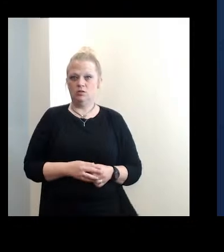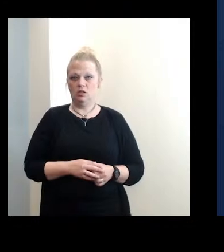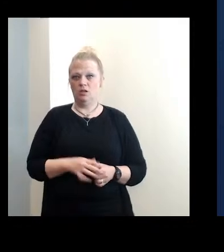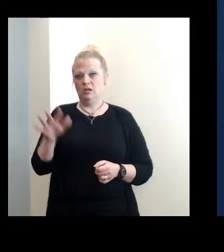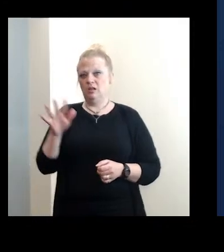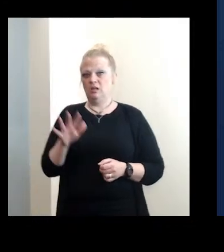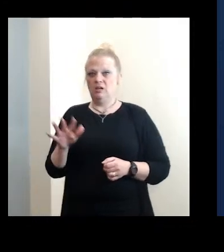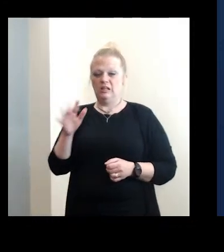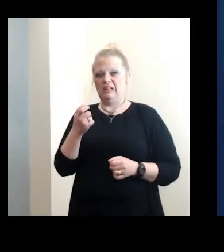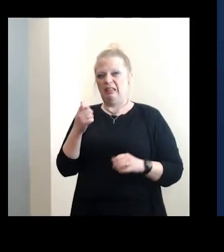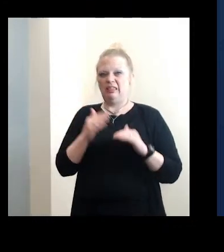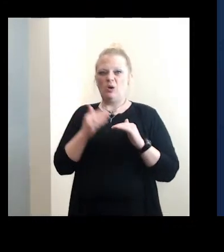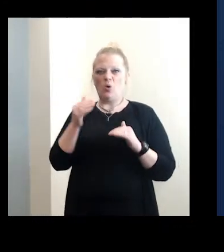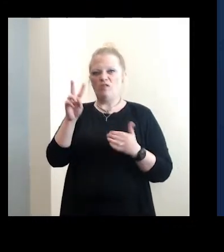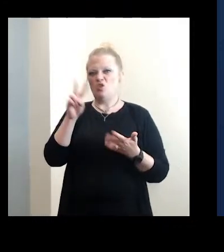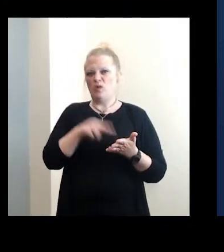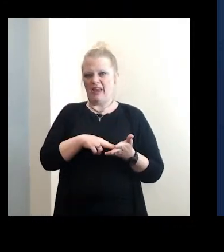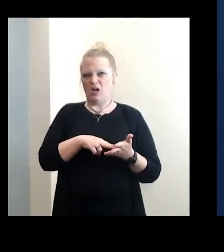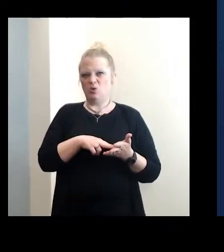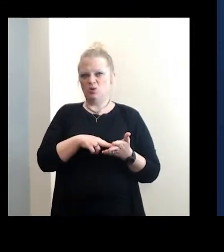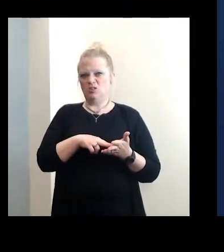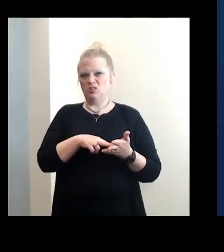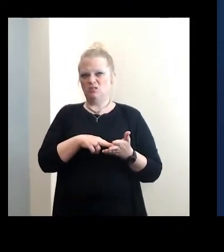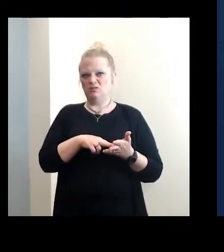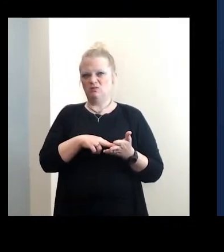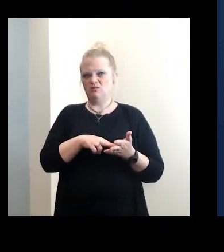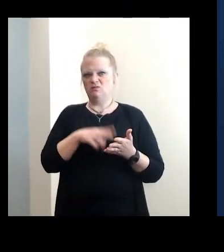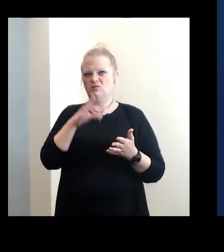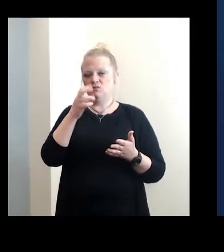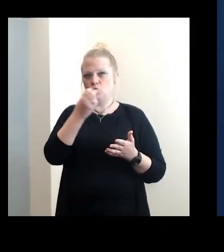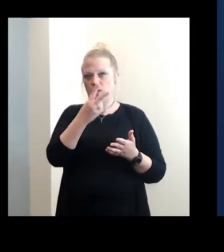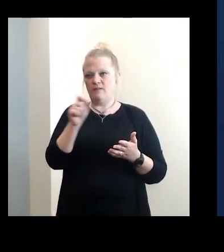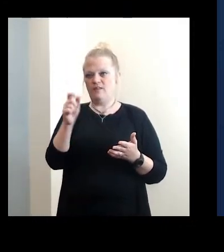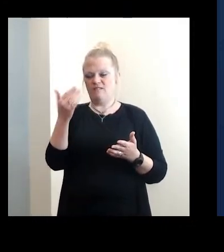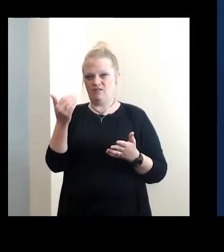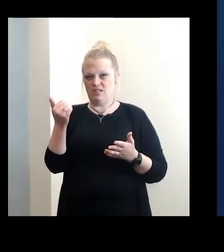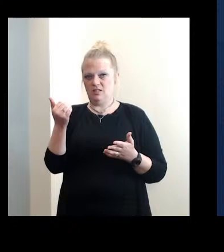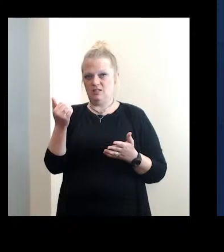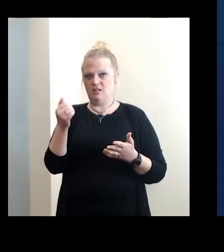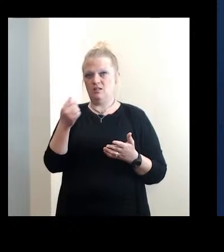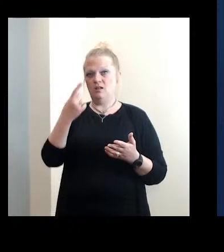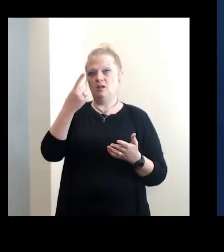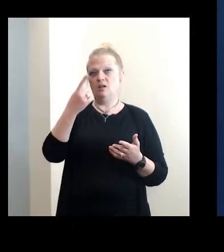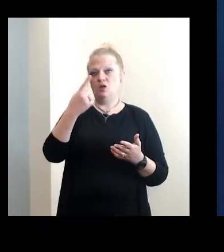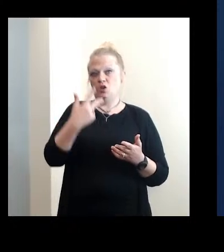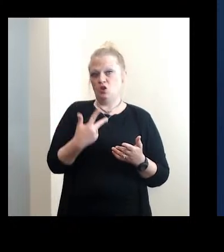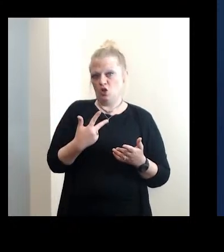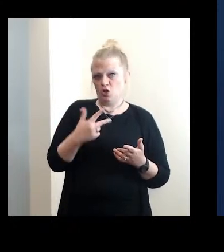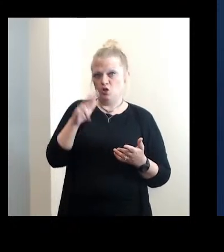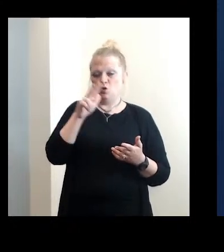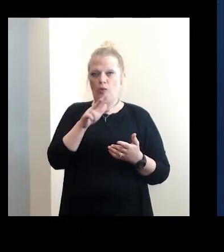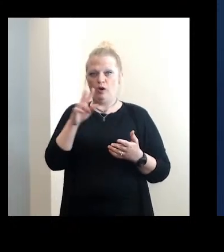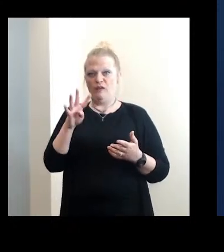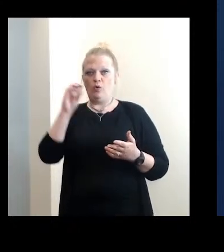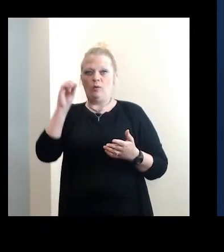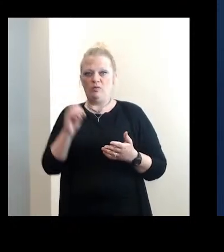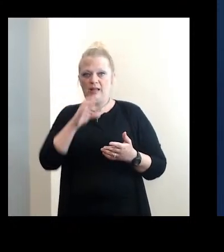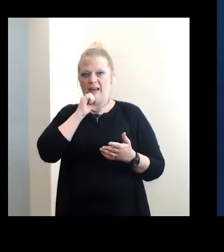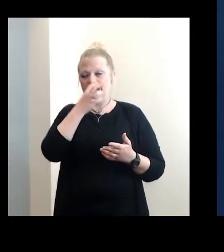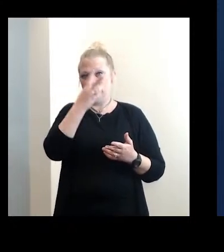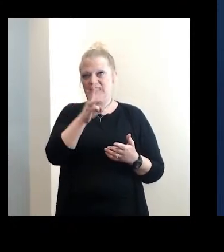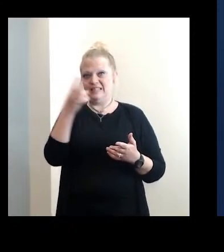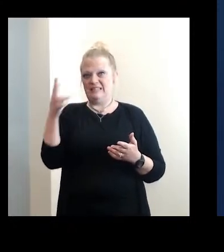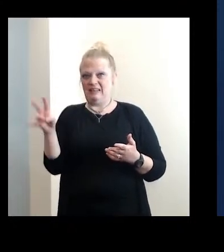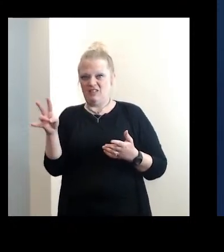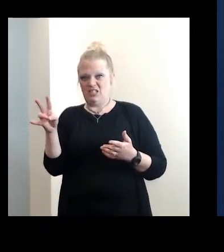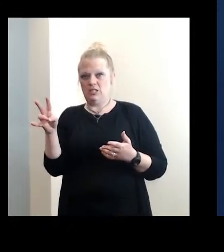So that's a little over 2,000 12 to 15-year-olds. And about a third, 34% of 16 to 17-year-olds